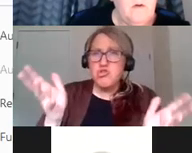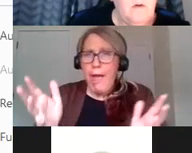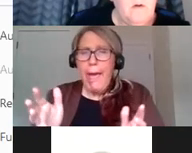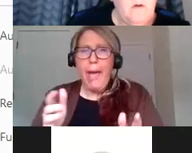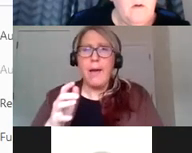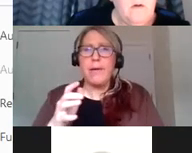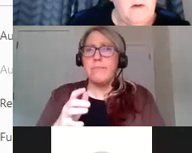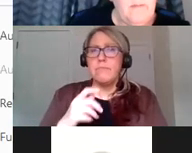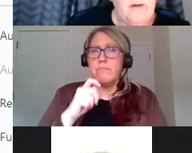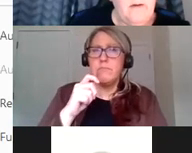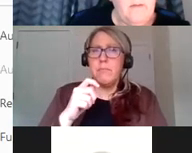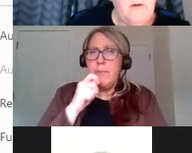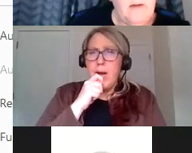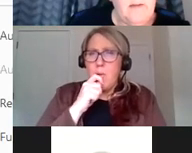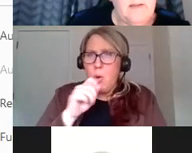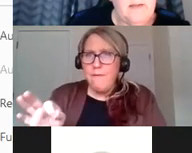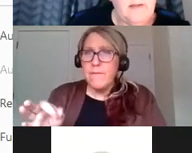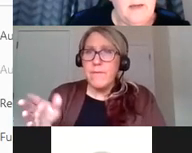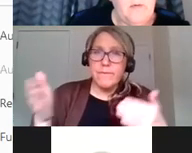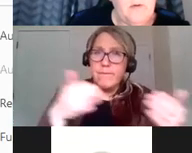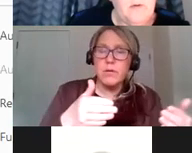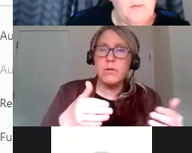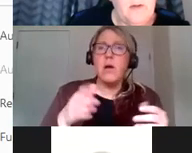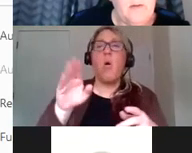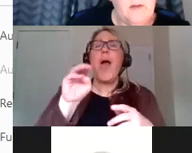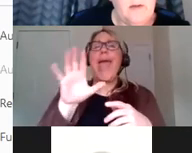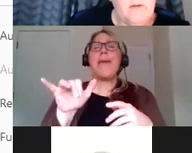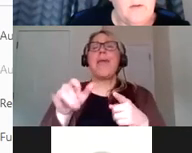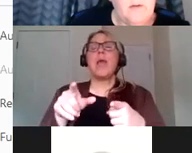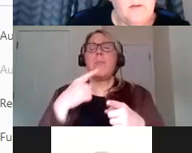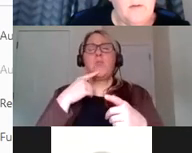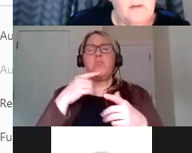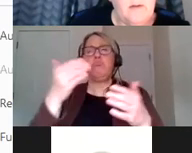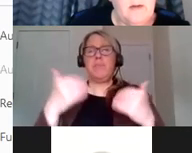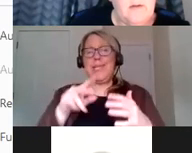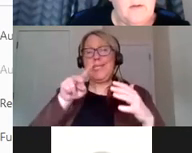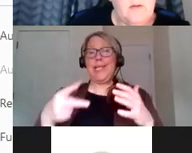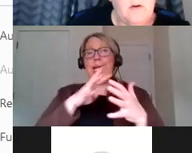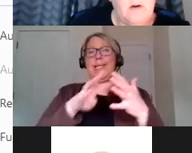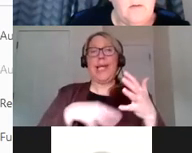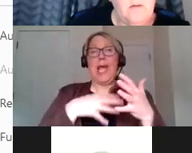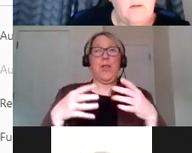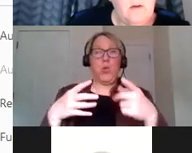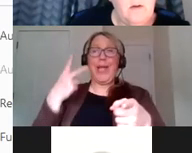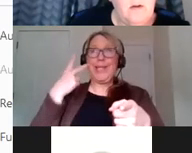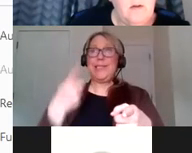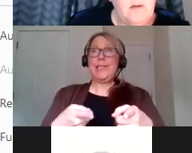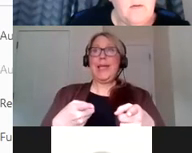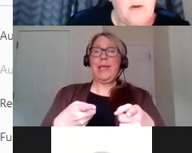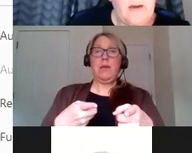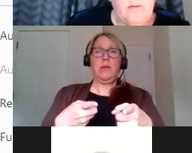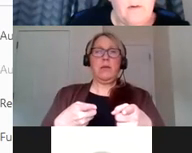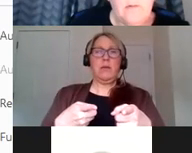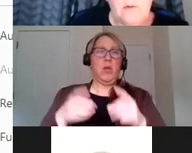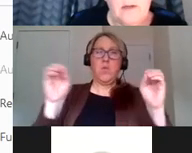up. And I'm gonna go down to that second table just so we can see that it's just all, there's